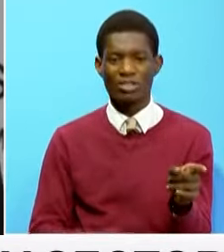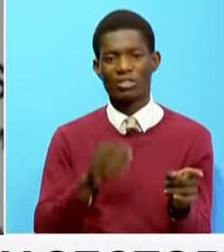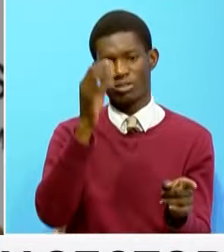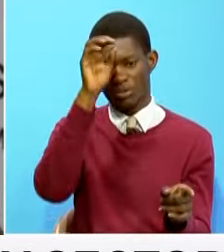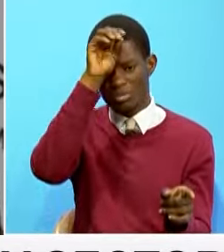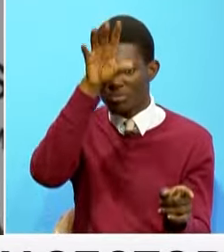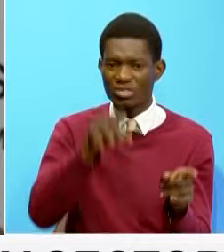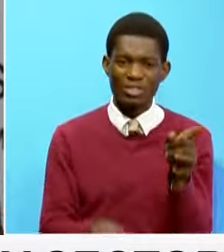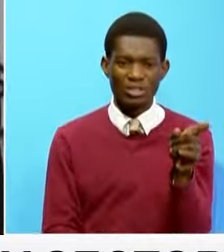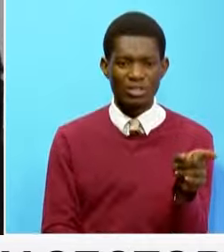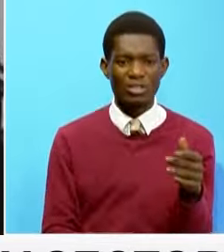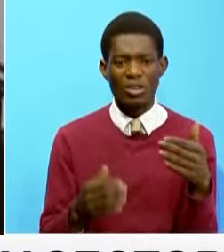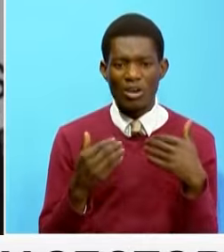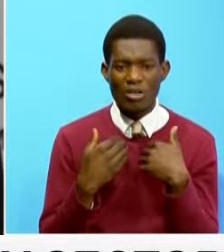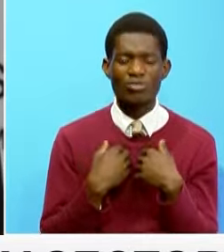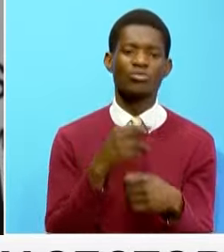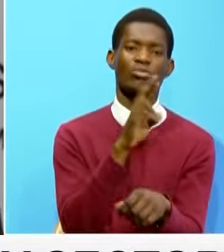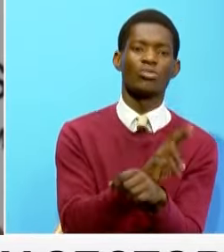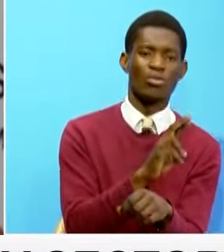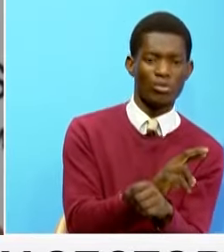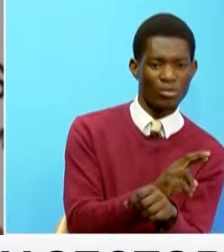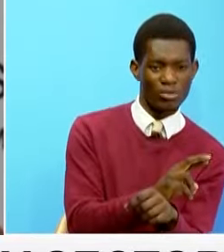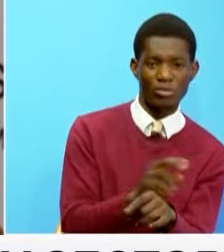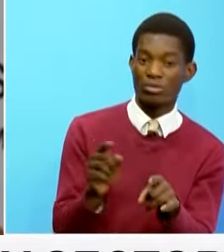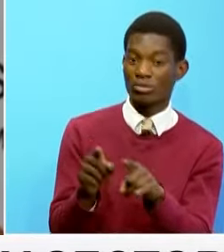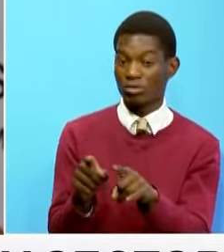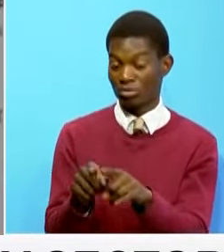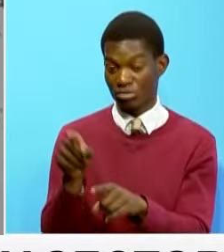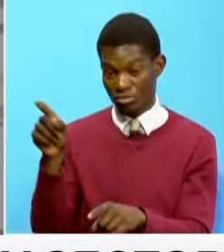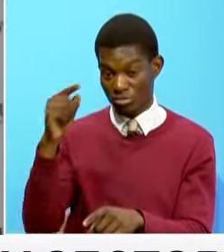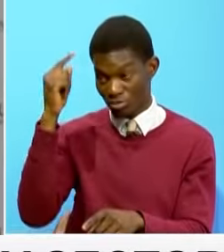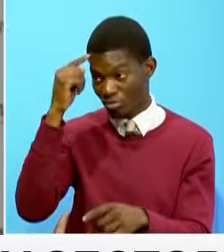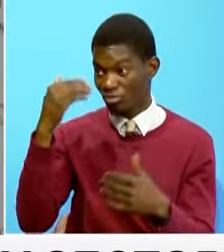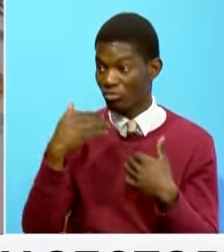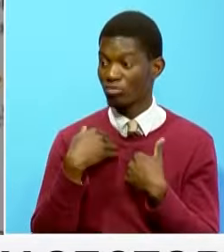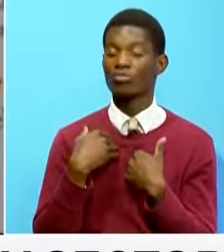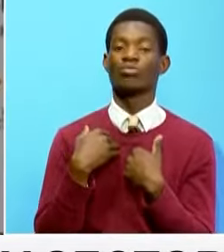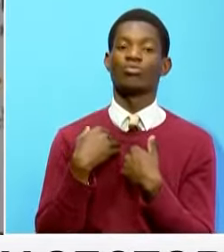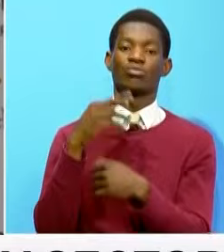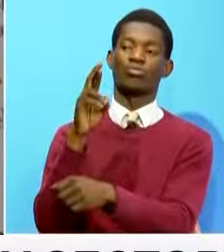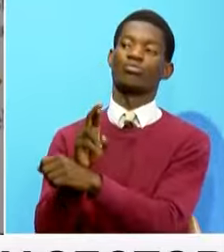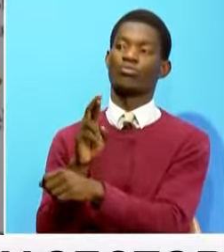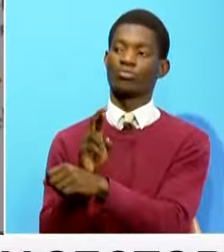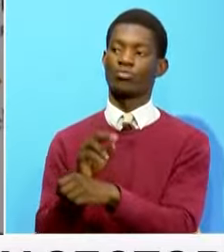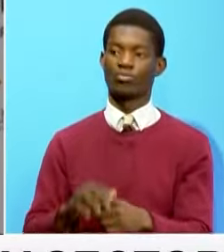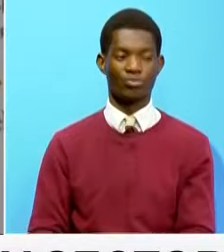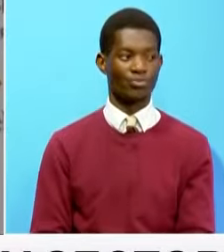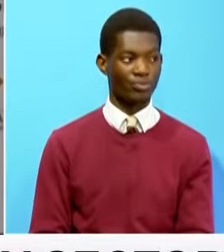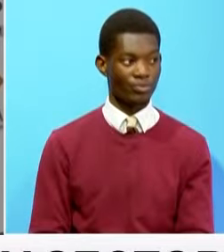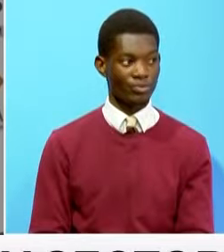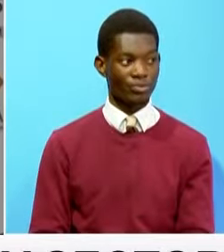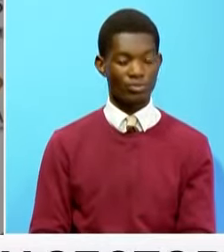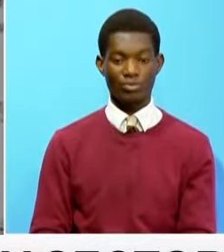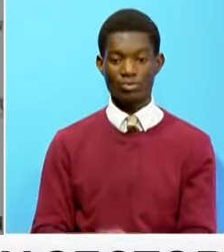fulfill, but also there's a mandate that government needs to fulfill. Meanwhile, the community, through a youth